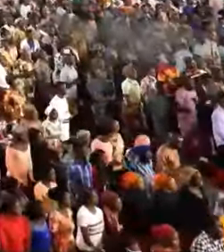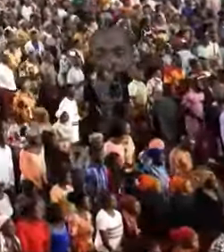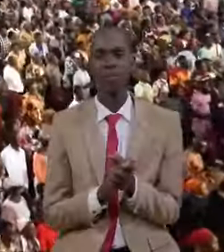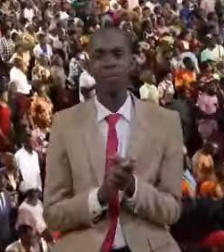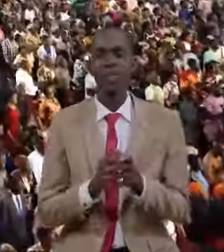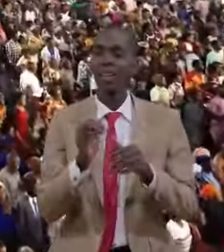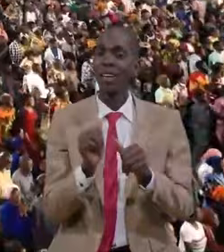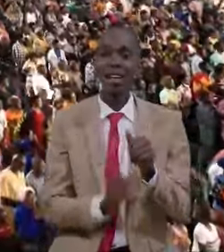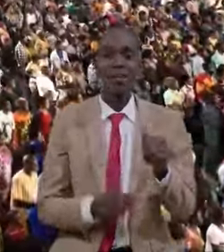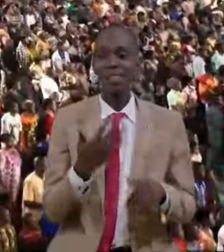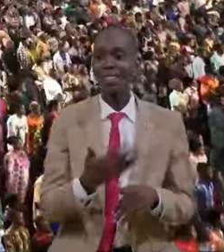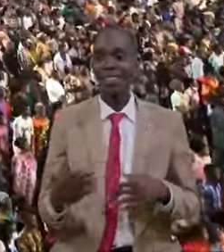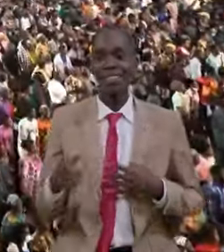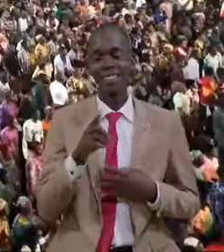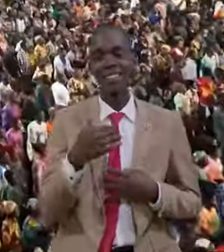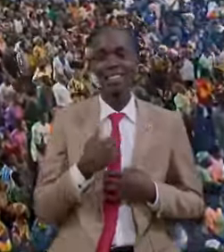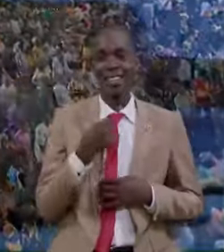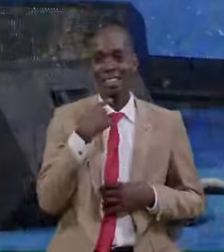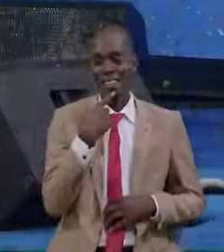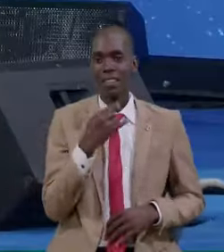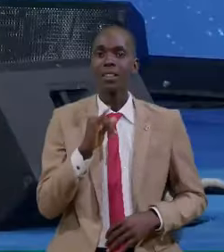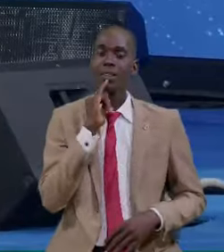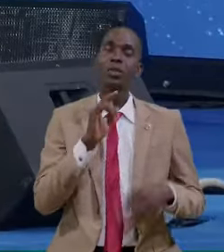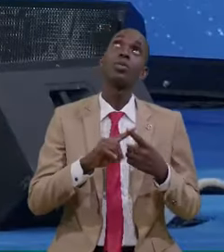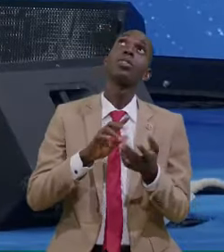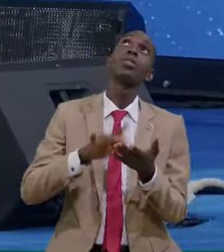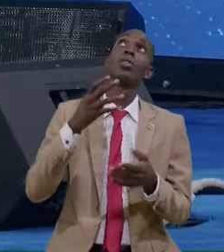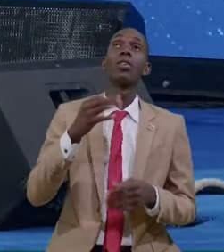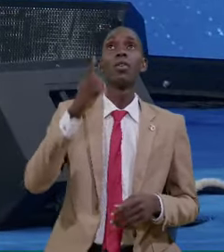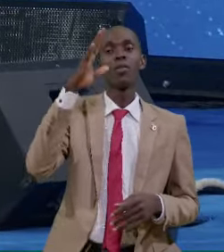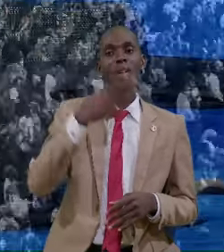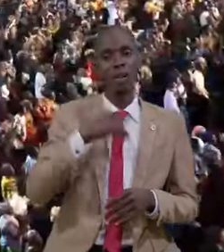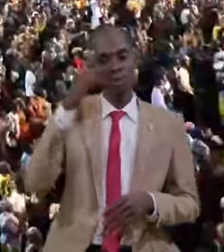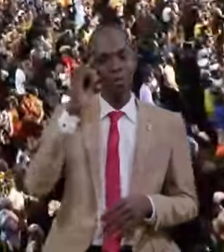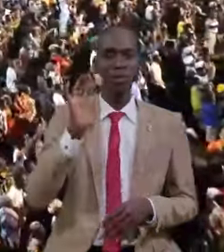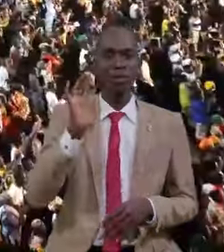Everything he has said is for the glory of God and for your blessing.